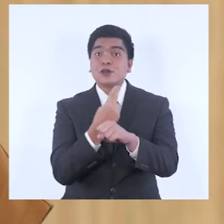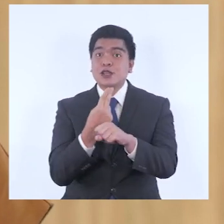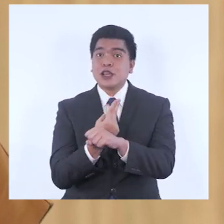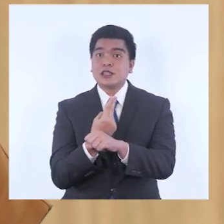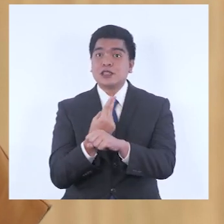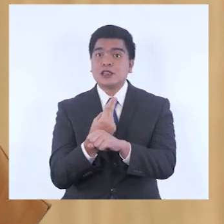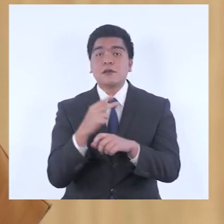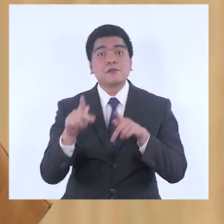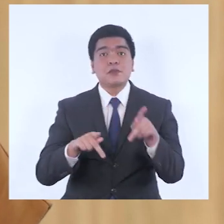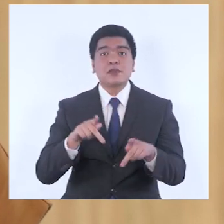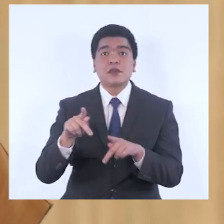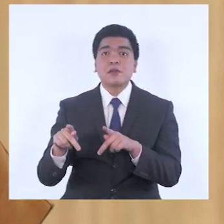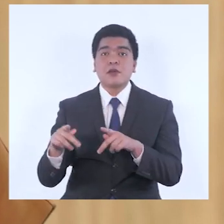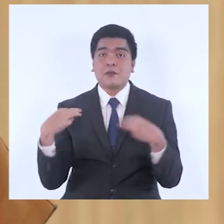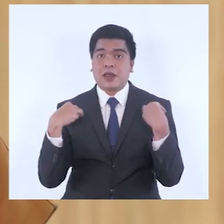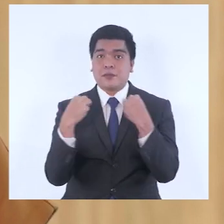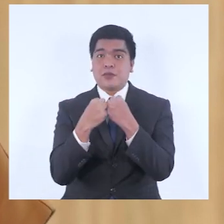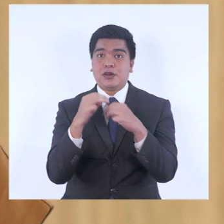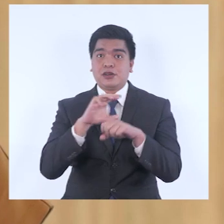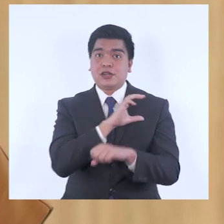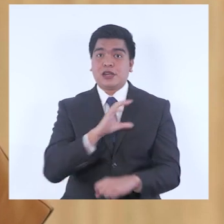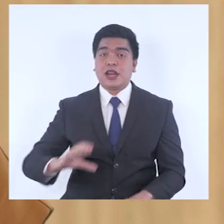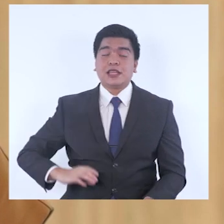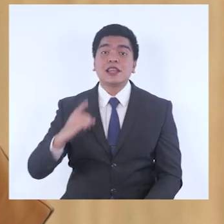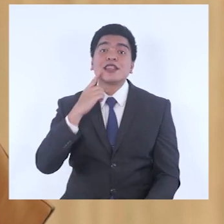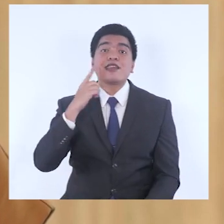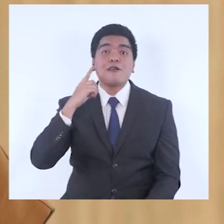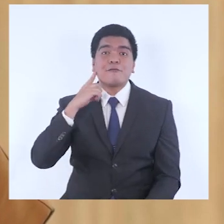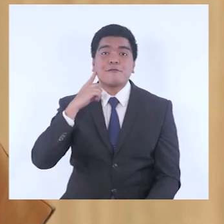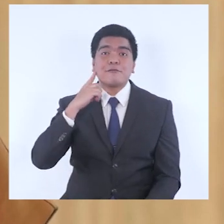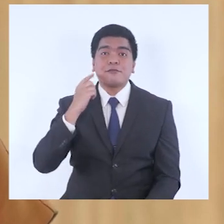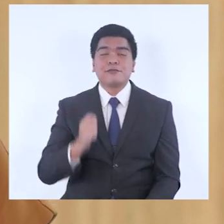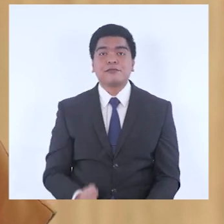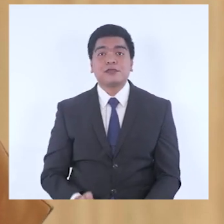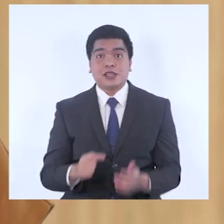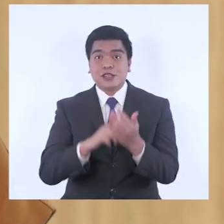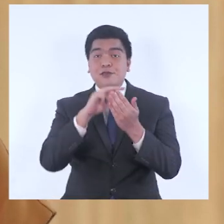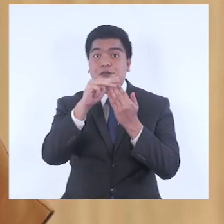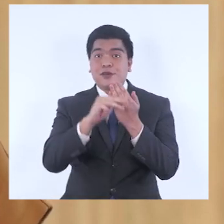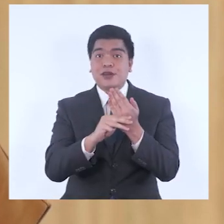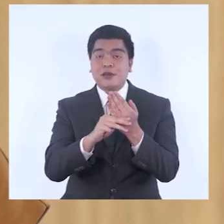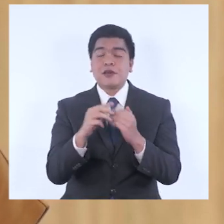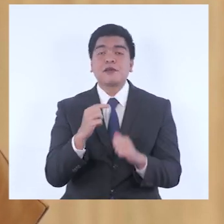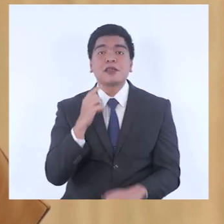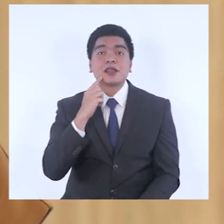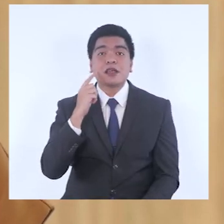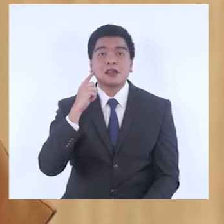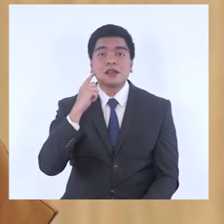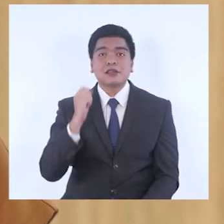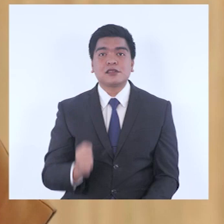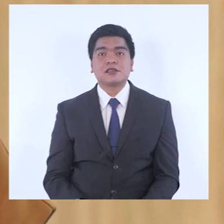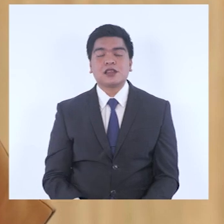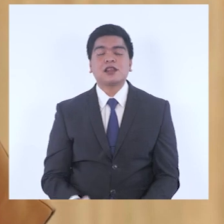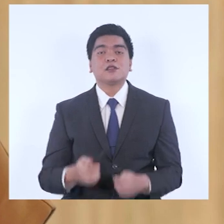who are deaf. Through this program, members who are deaf have had a good chance not only to